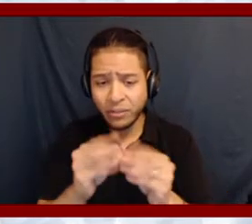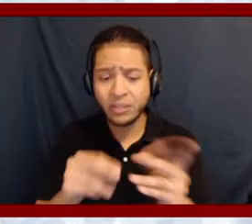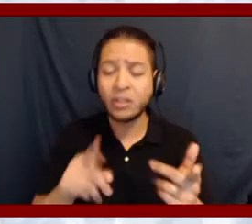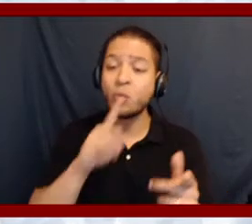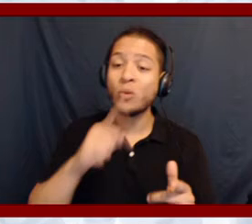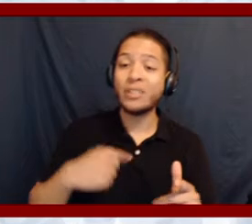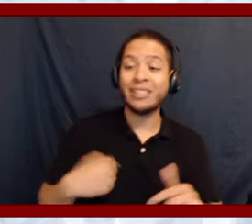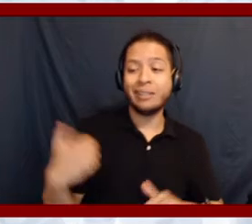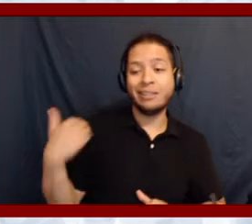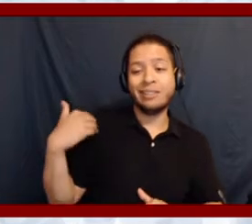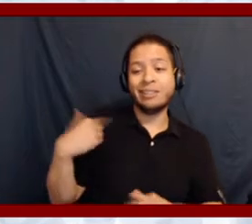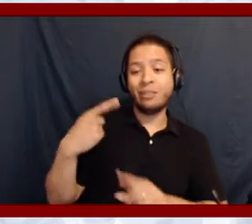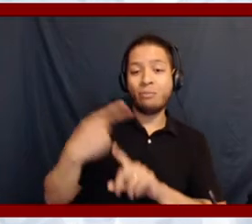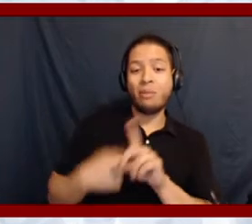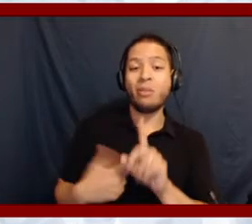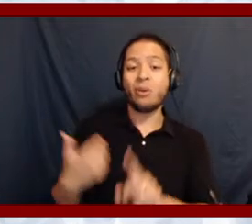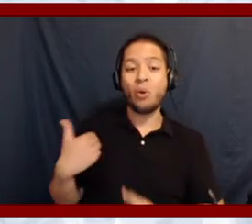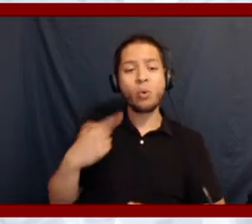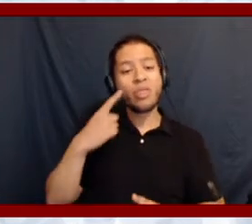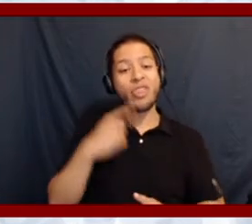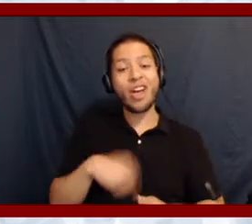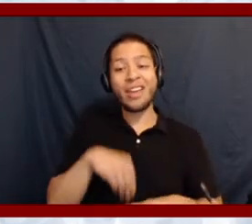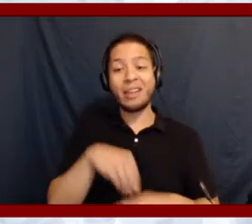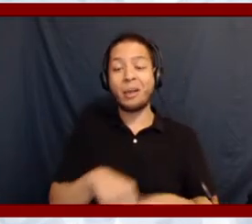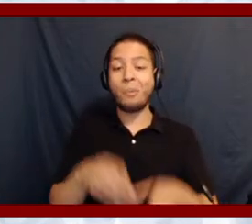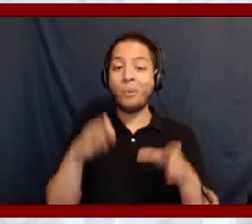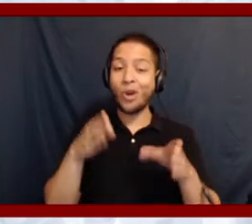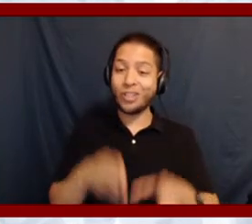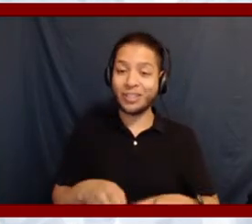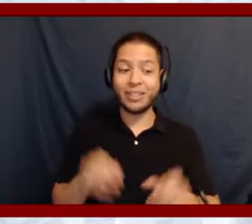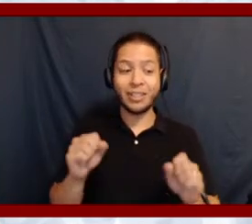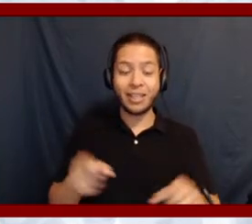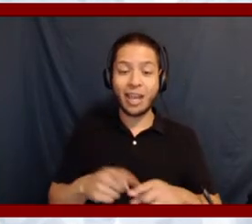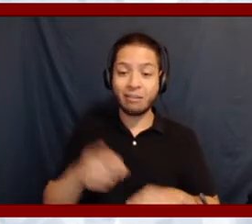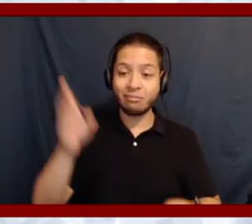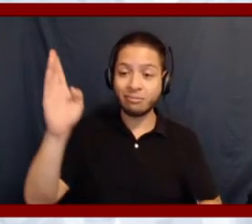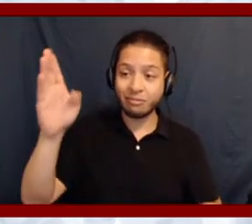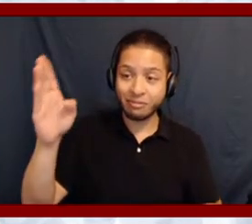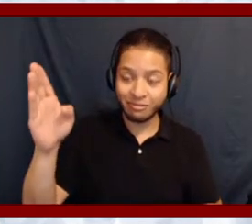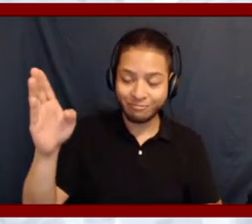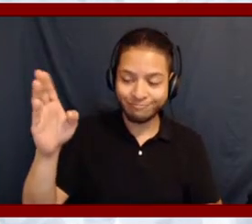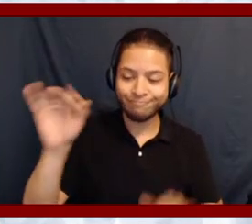person, but many things quickly adapting.